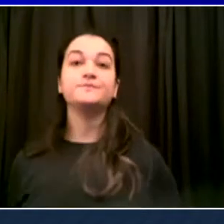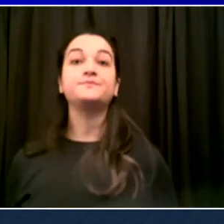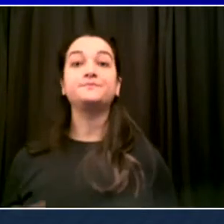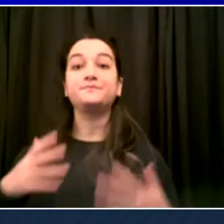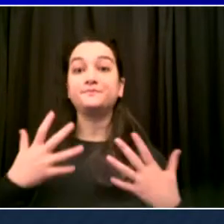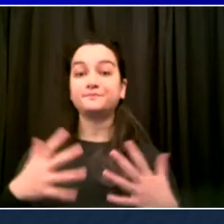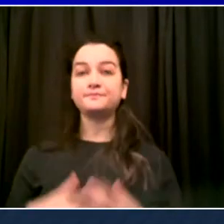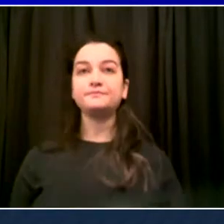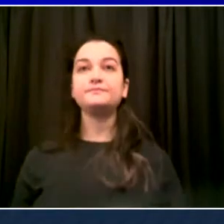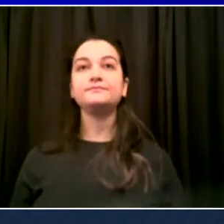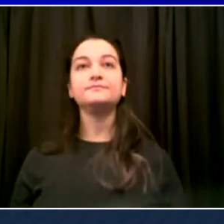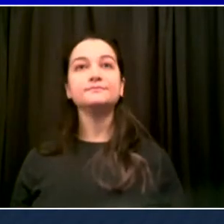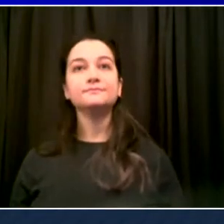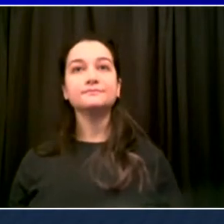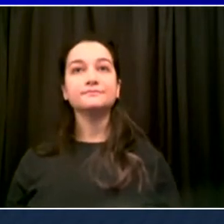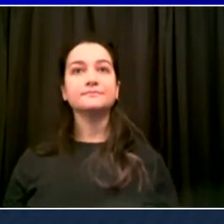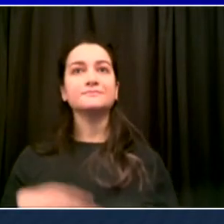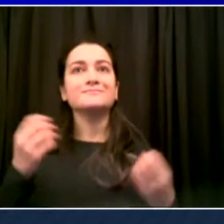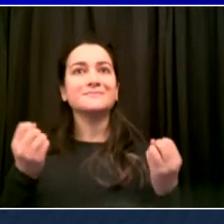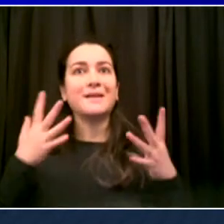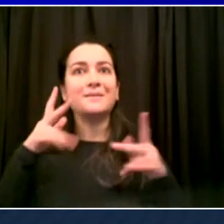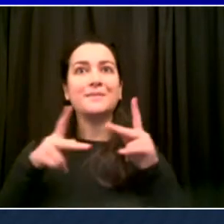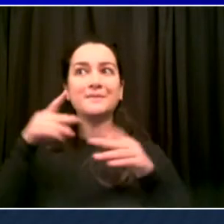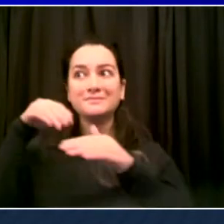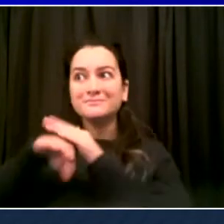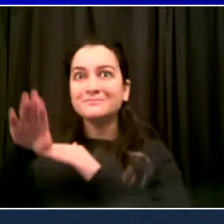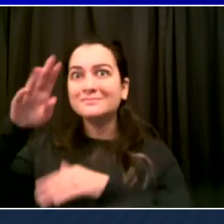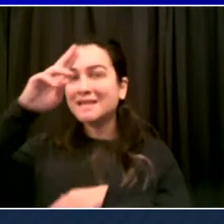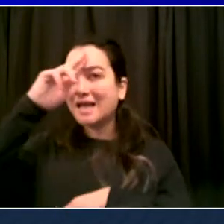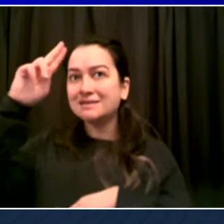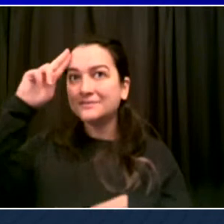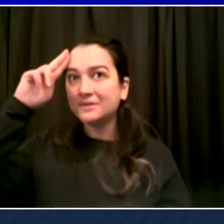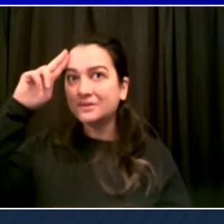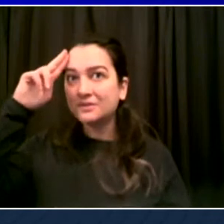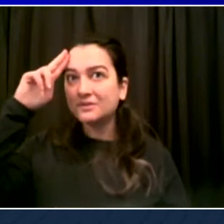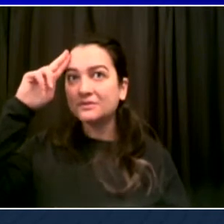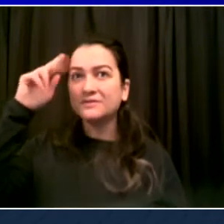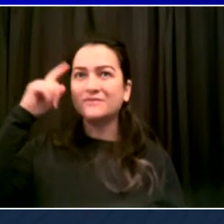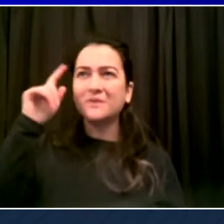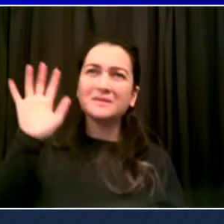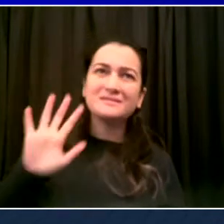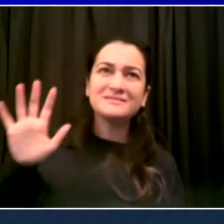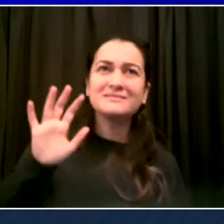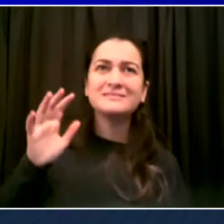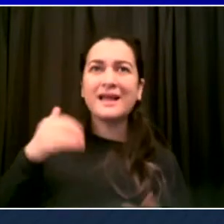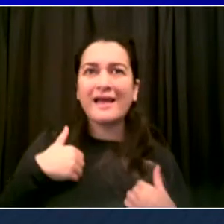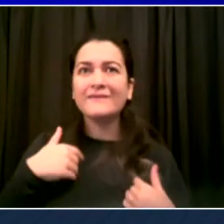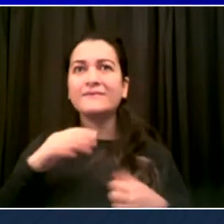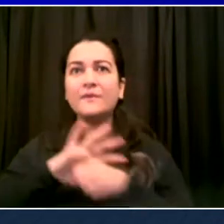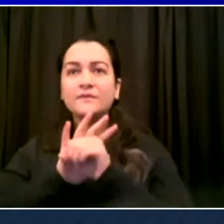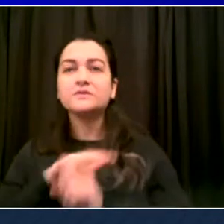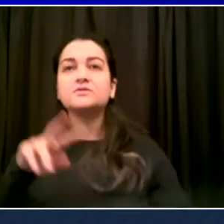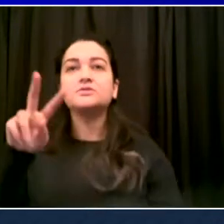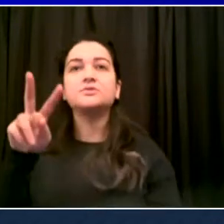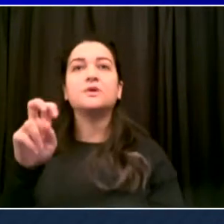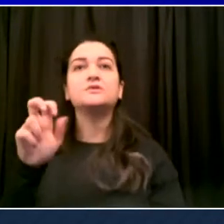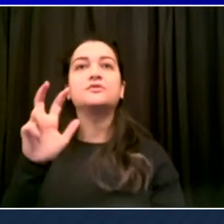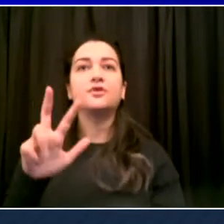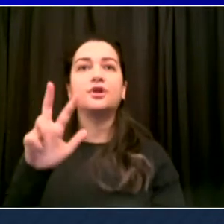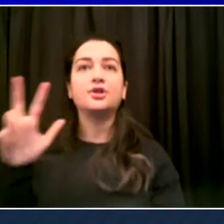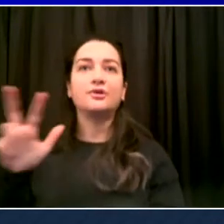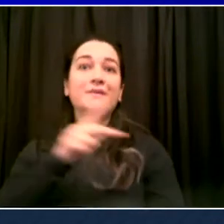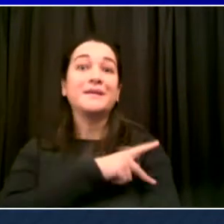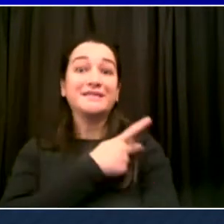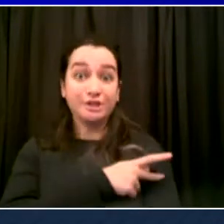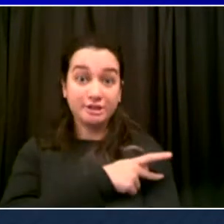daily number of people admitted to New York City hospitals for suspected COVID-19. Today's report, 233 patients, confirmed